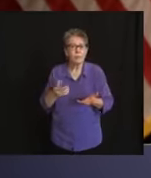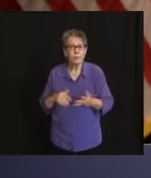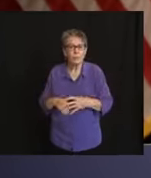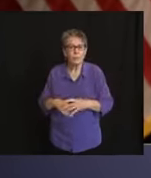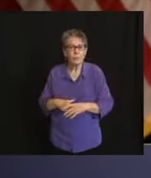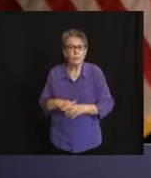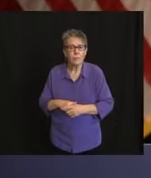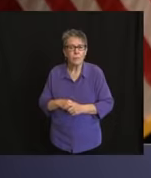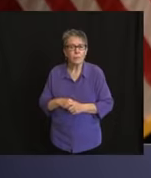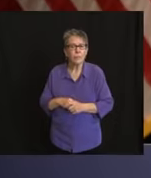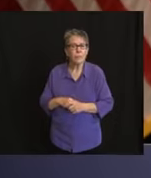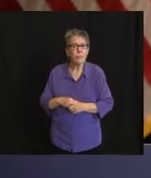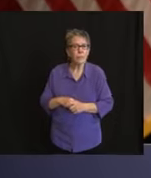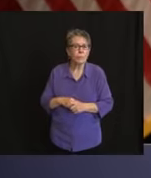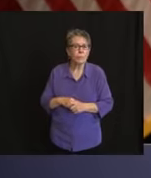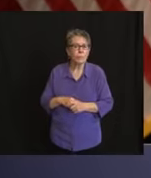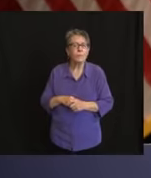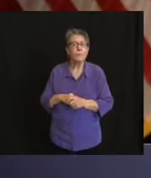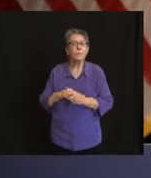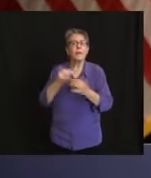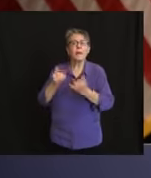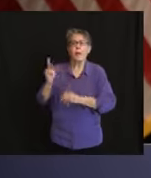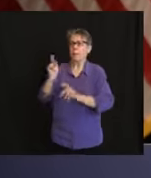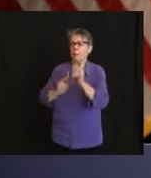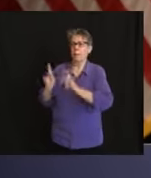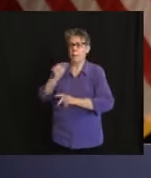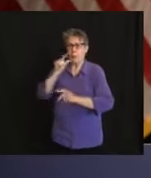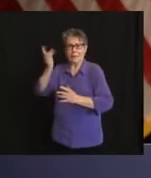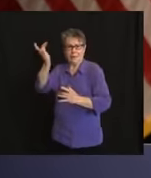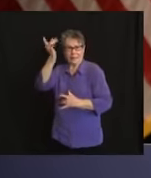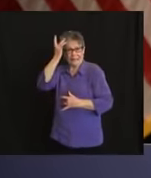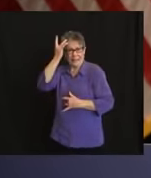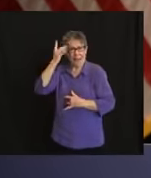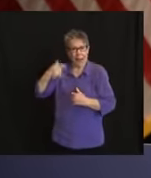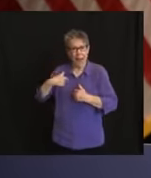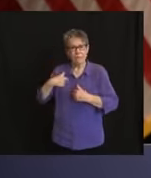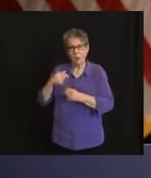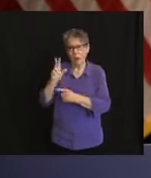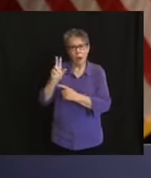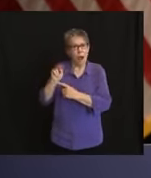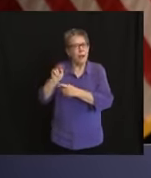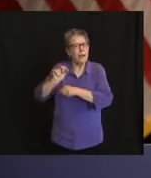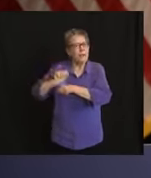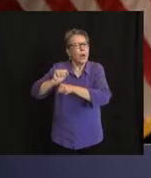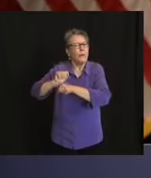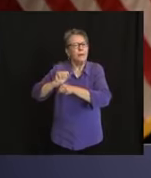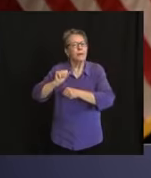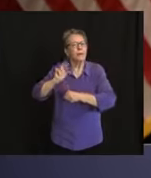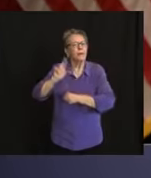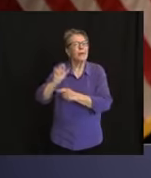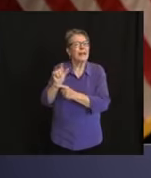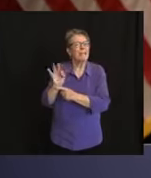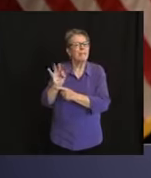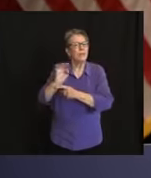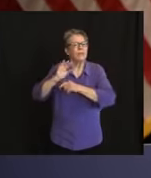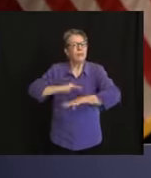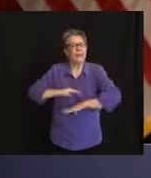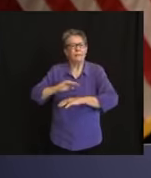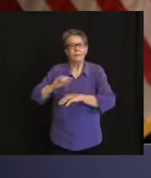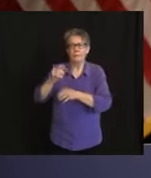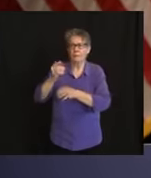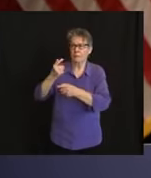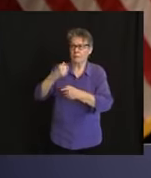received payment yet. And is there any particular tie-up with that program? And that's it. Okay, I think we're